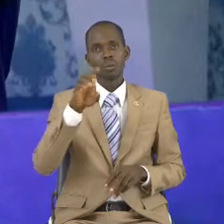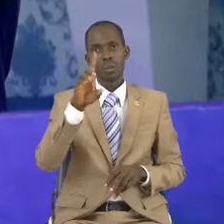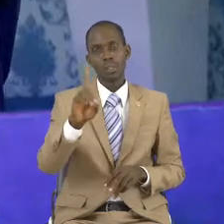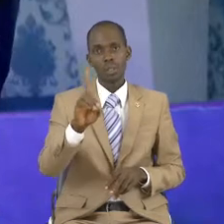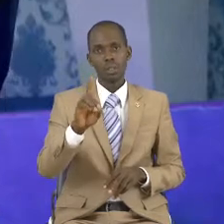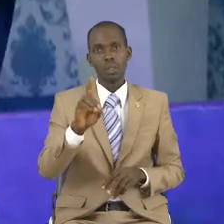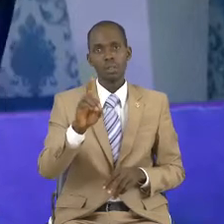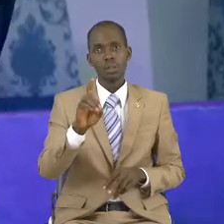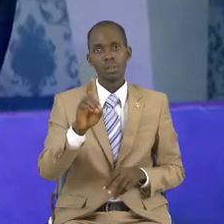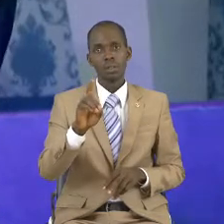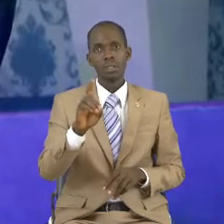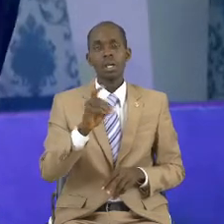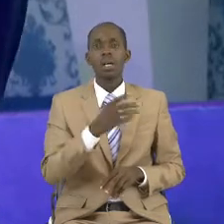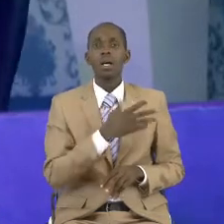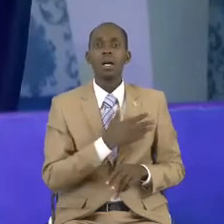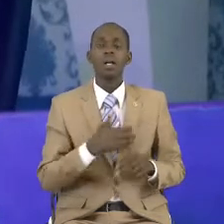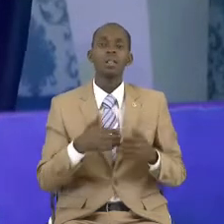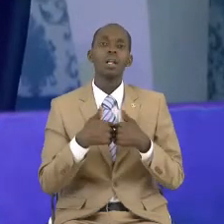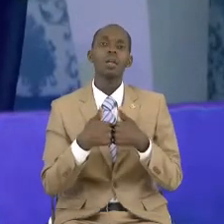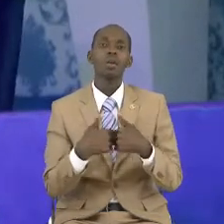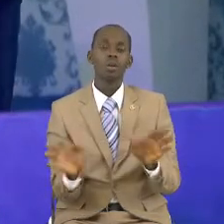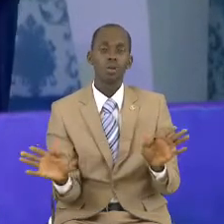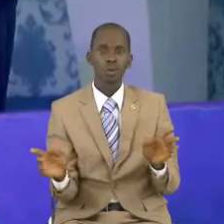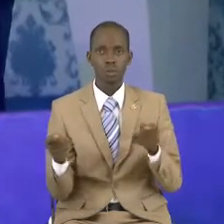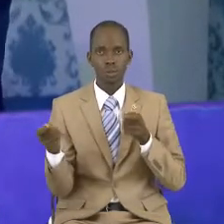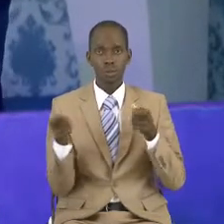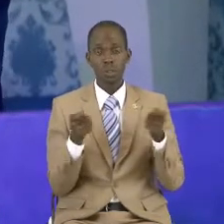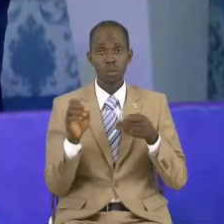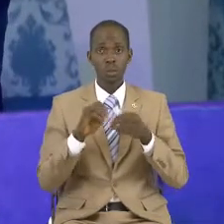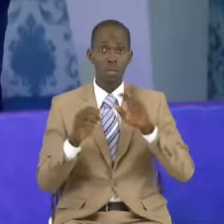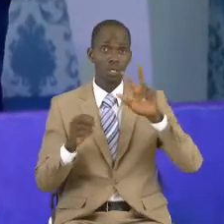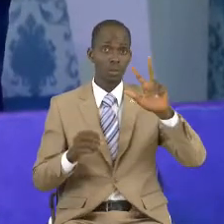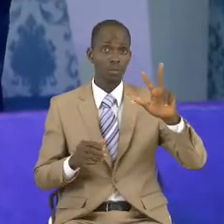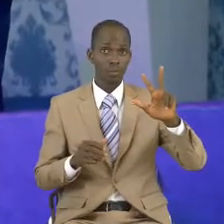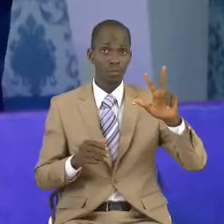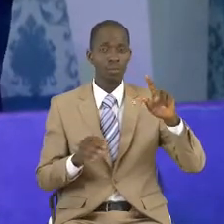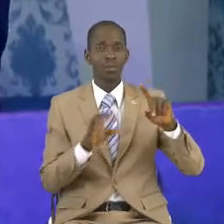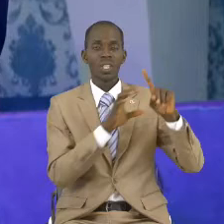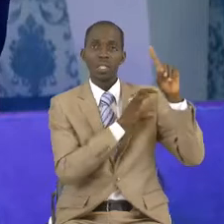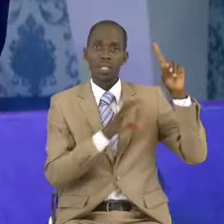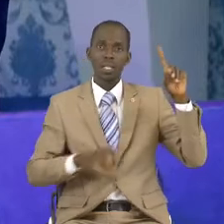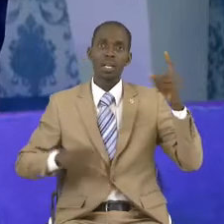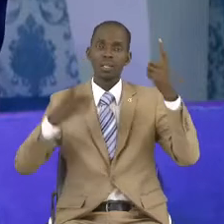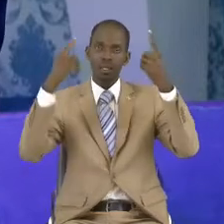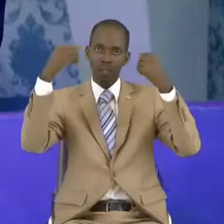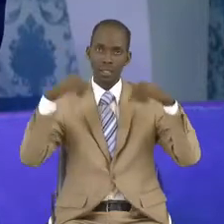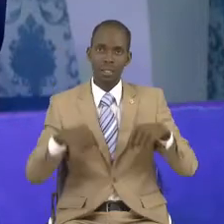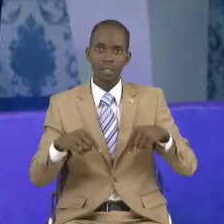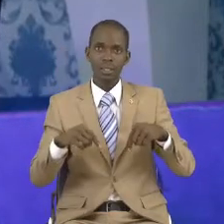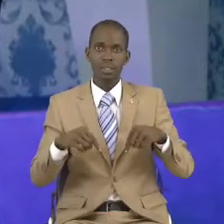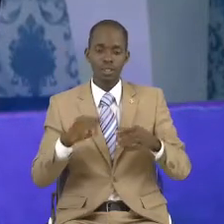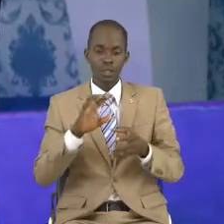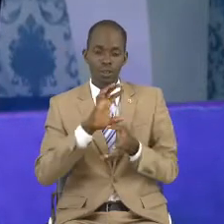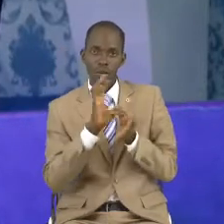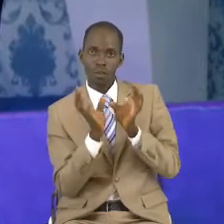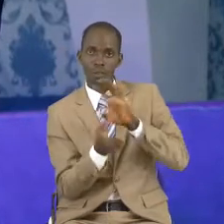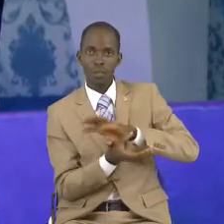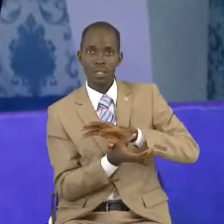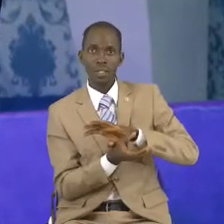and they lost dominion then number three now christ came converted and the